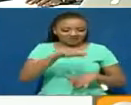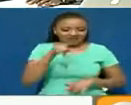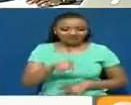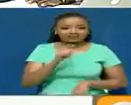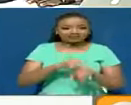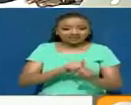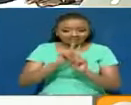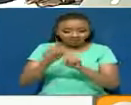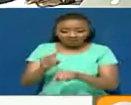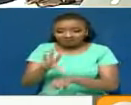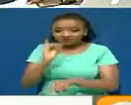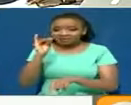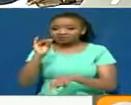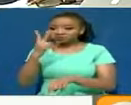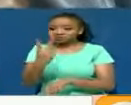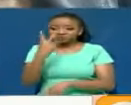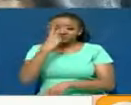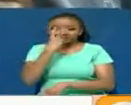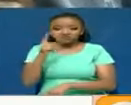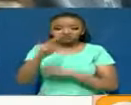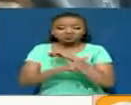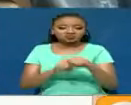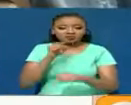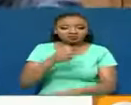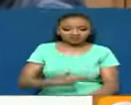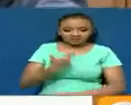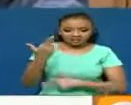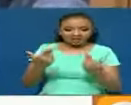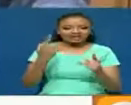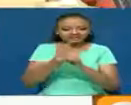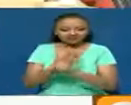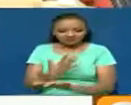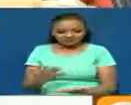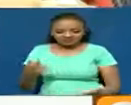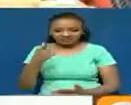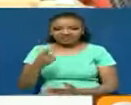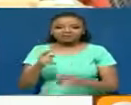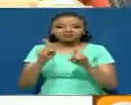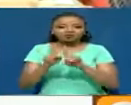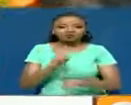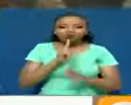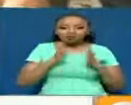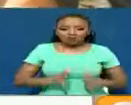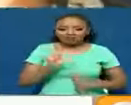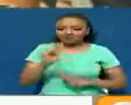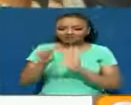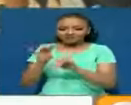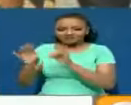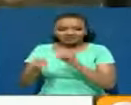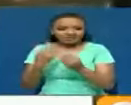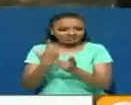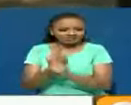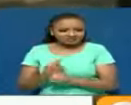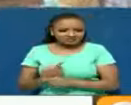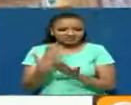suspects believed to have stolen the firearm from the officer's house. Nyeri Police Commander Adel Nyange says that an assortment of electronic equipment were